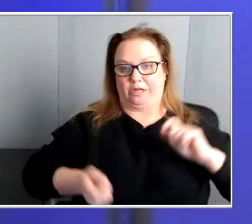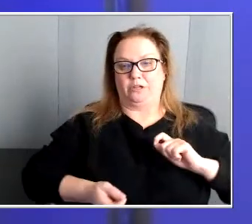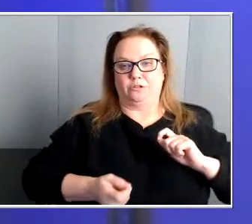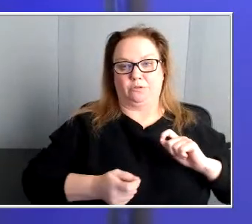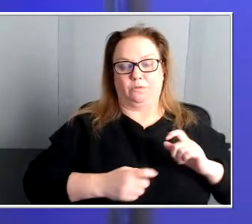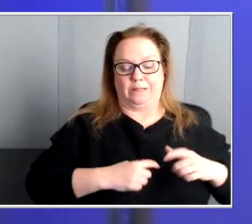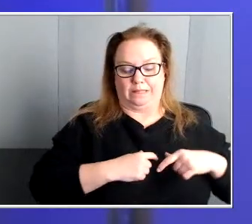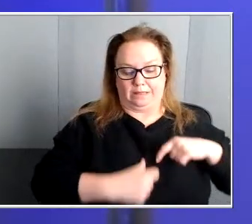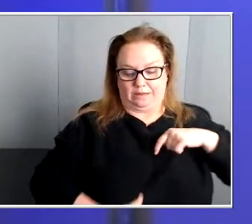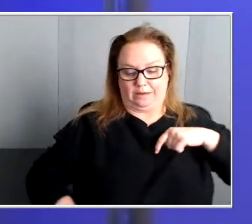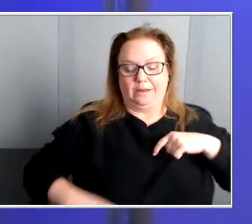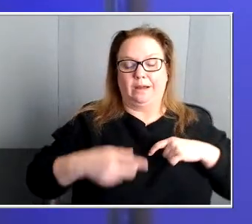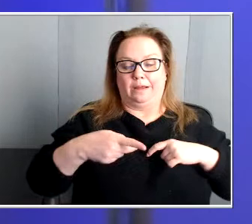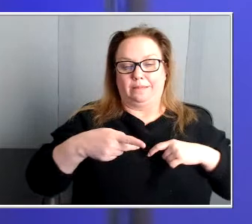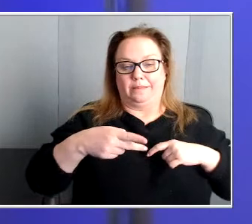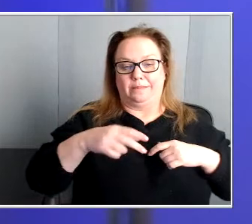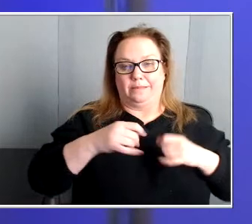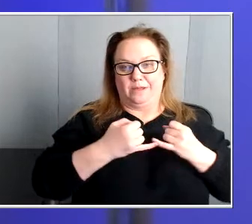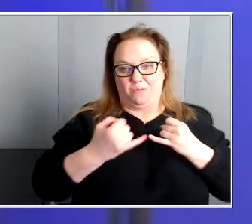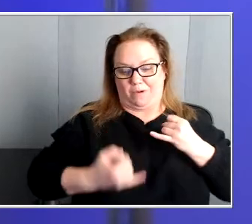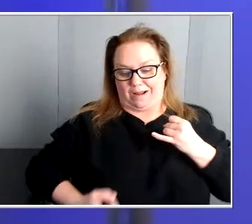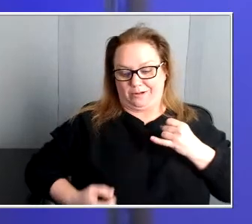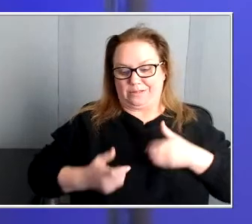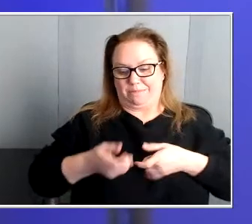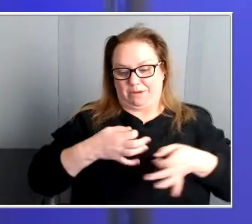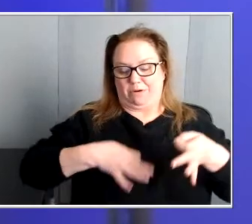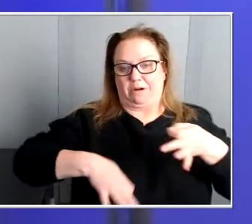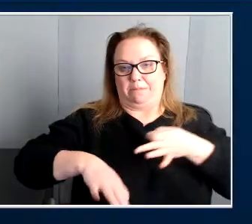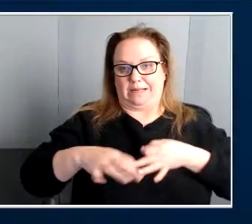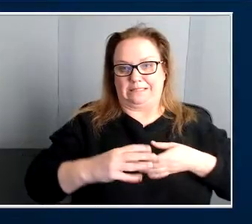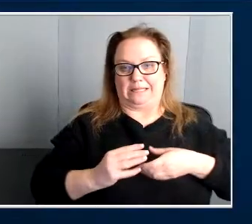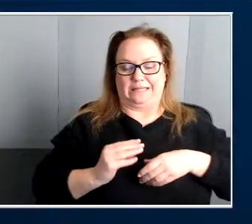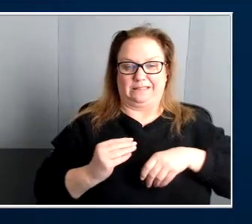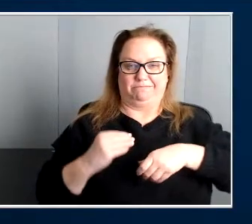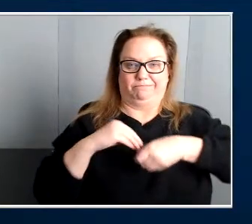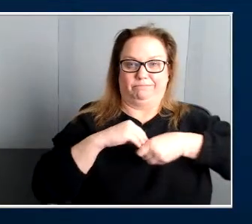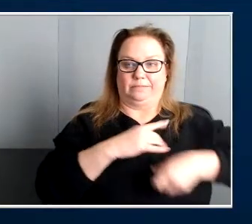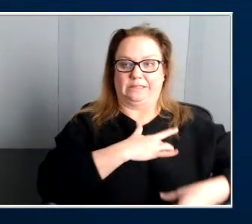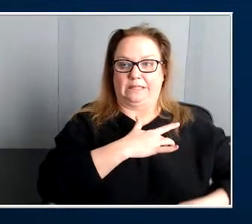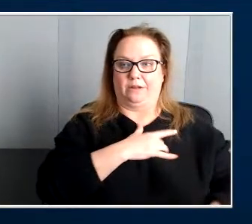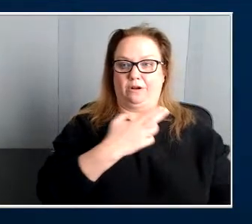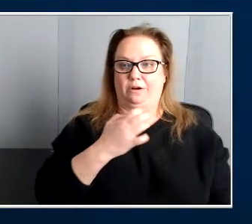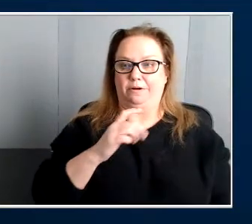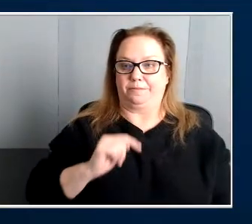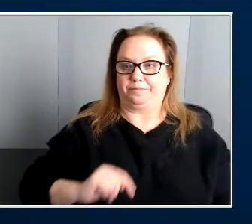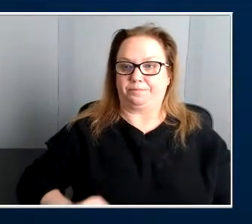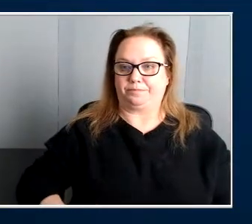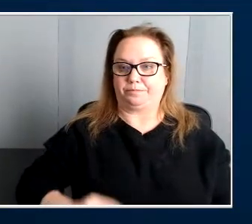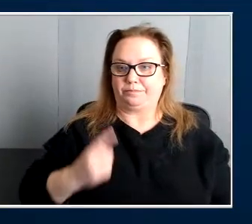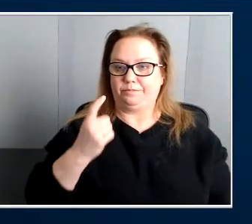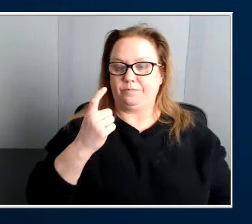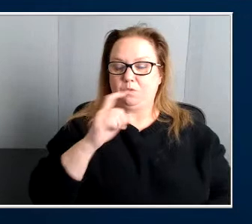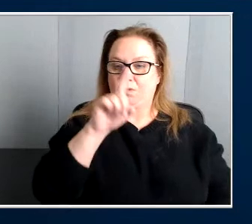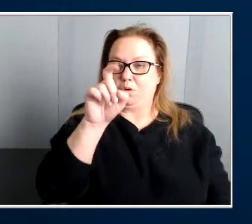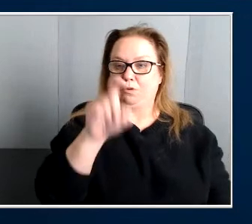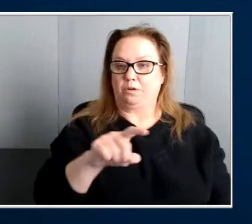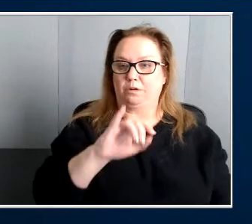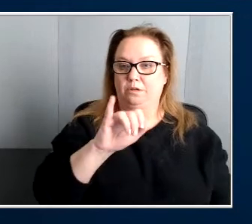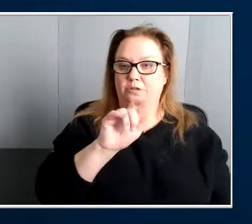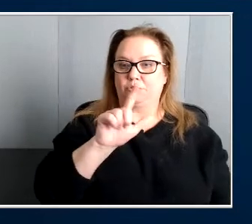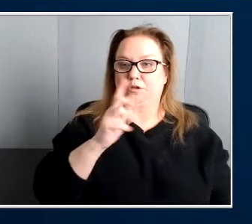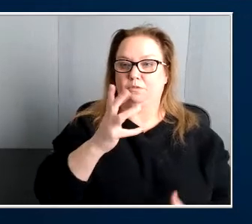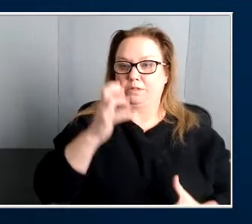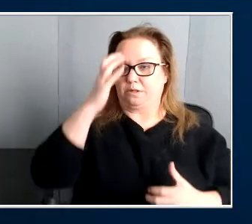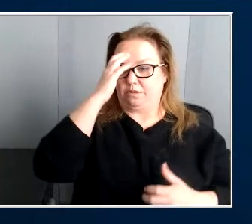have a fully implantable device that's reliable. Jess? One more question. Jill wants to know, if an